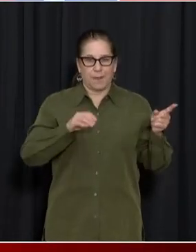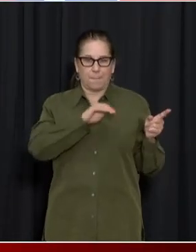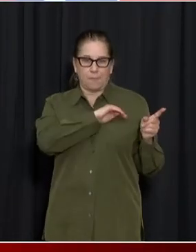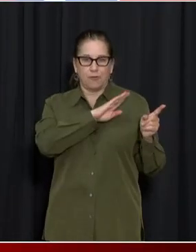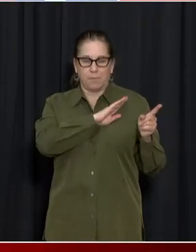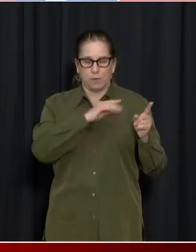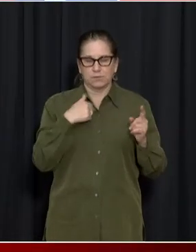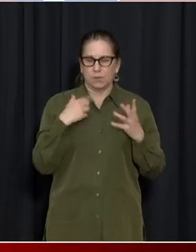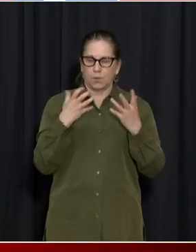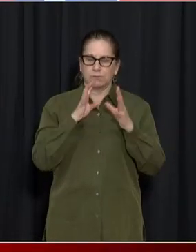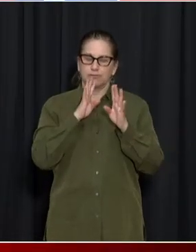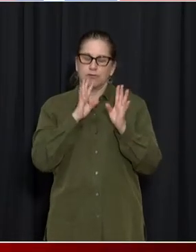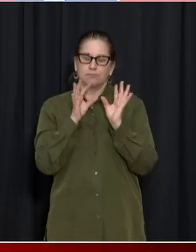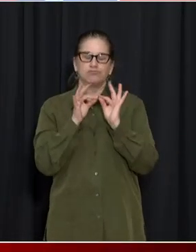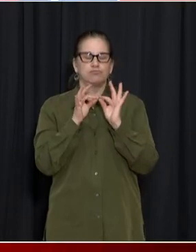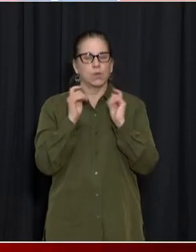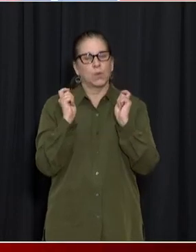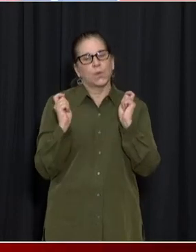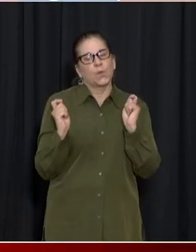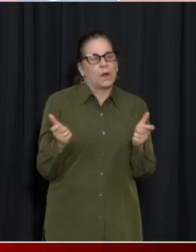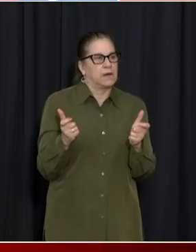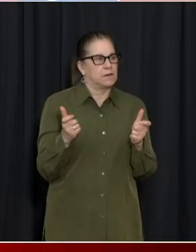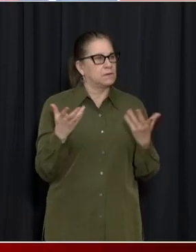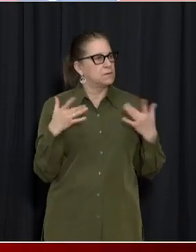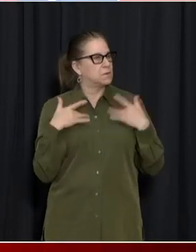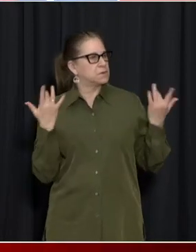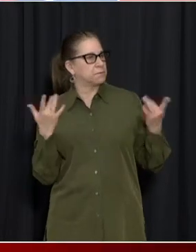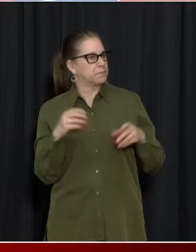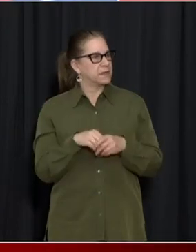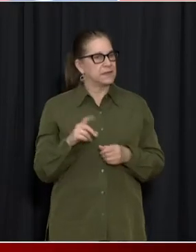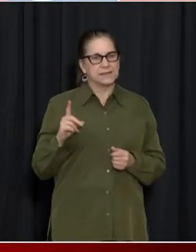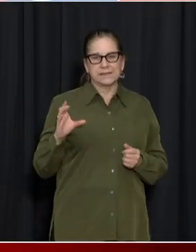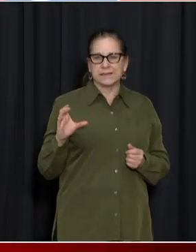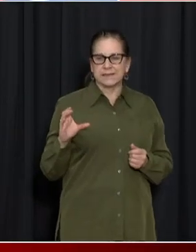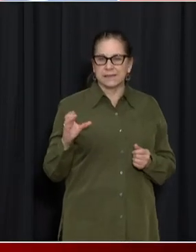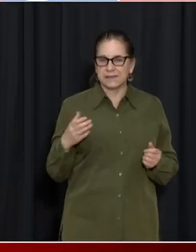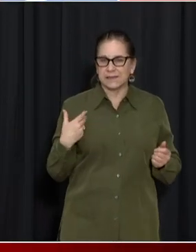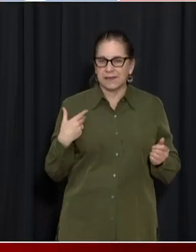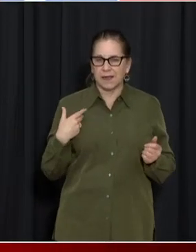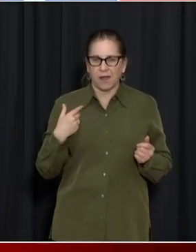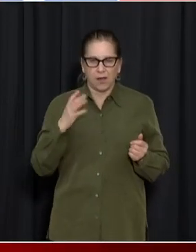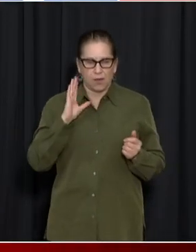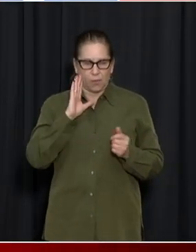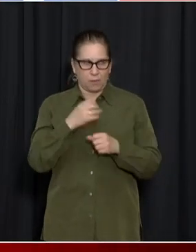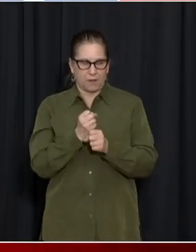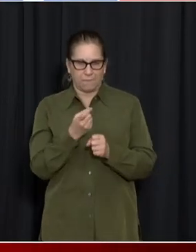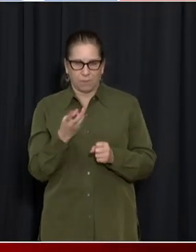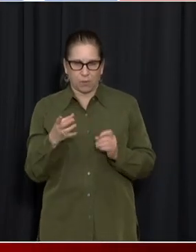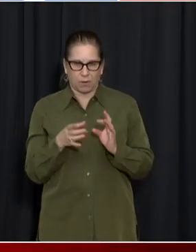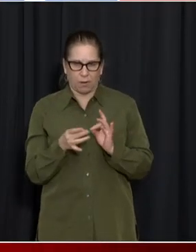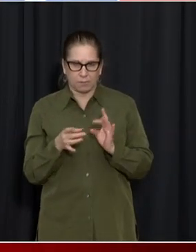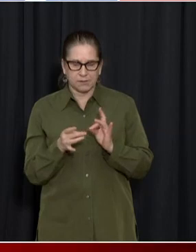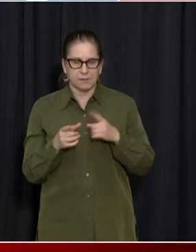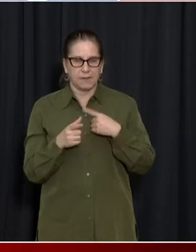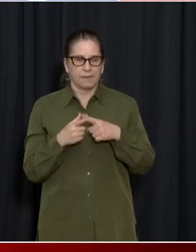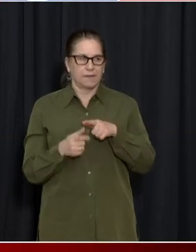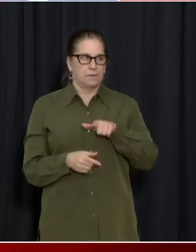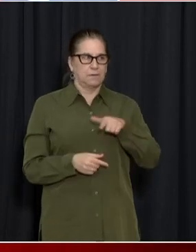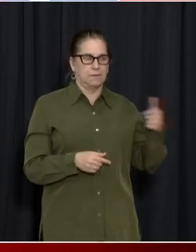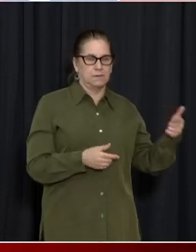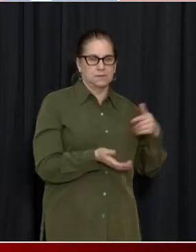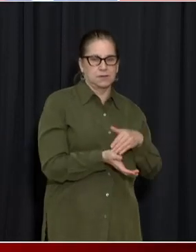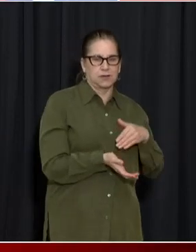on a situational update. I'm going to say a few things. Dr. Nesbitt will say a few things, and then we